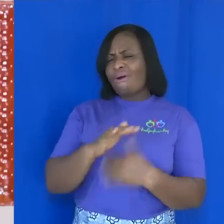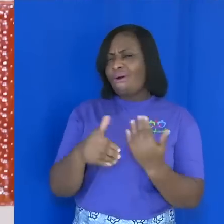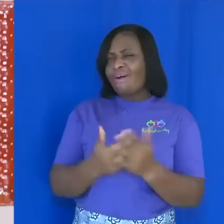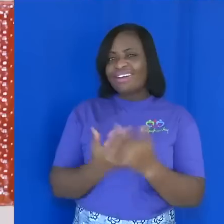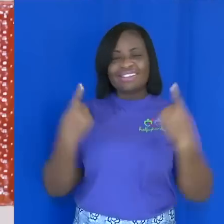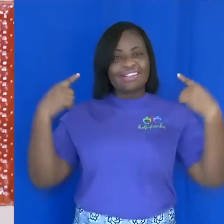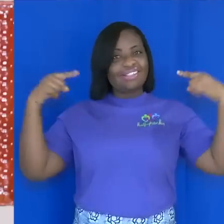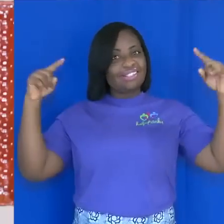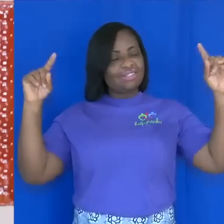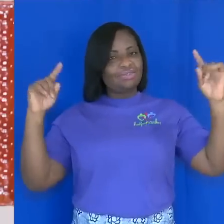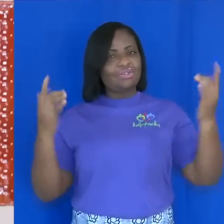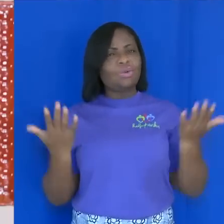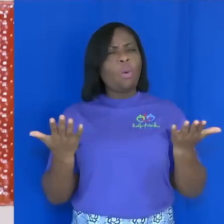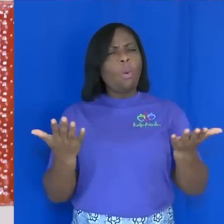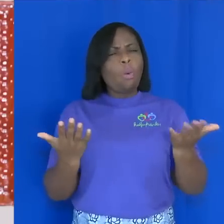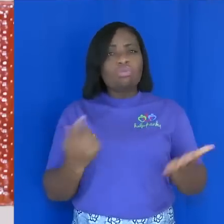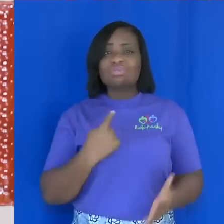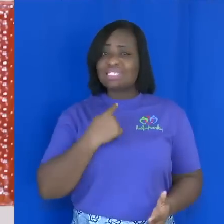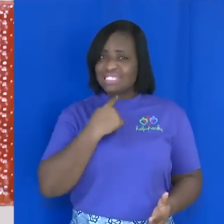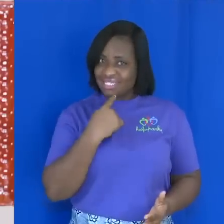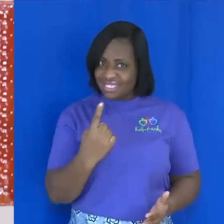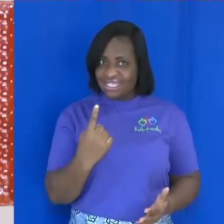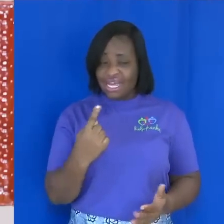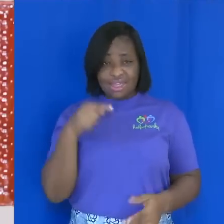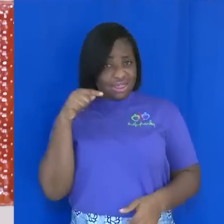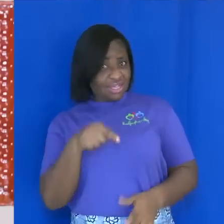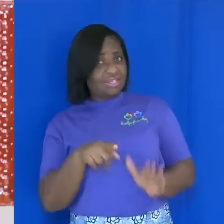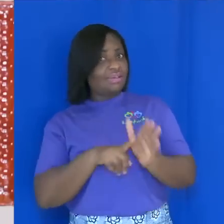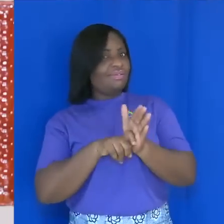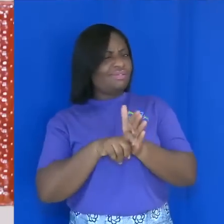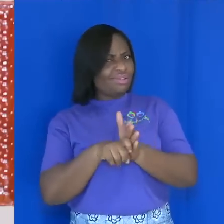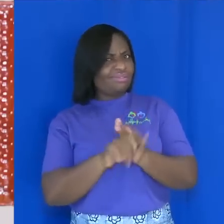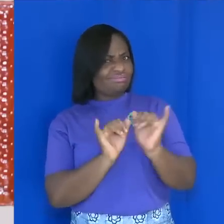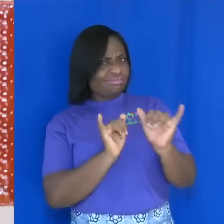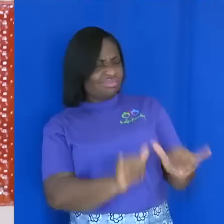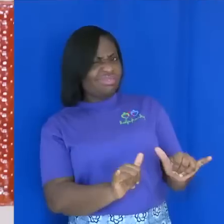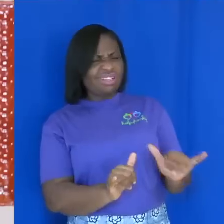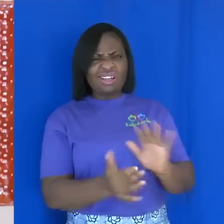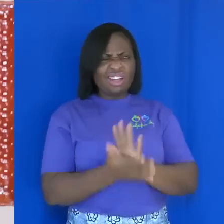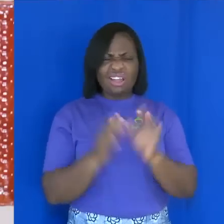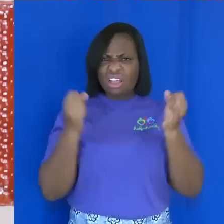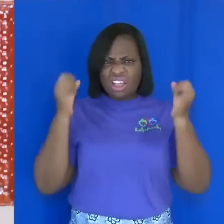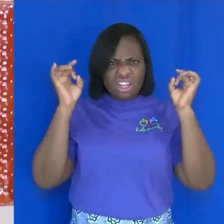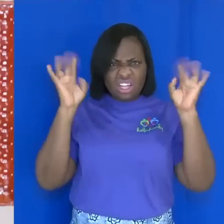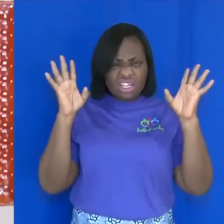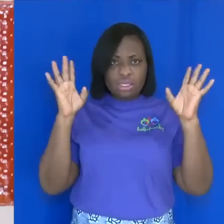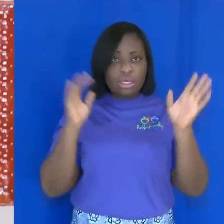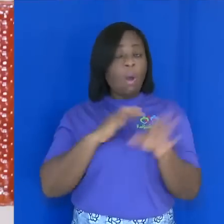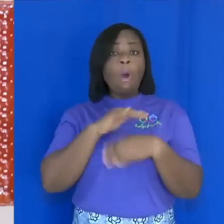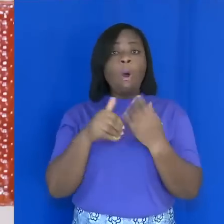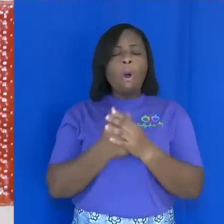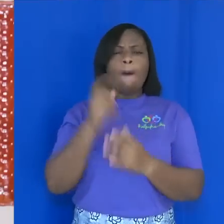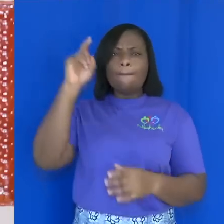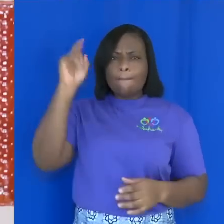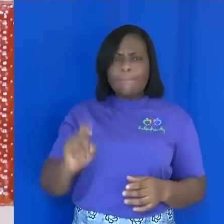successes, I'd like to reiterate that this virus remains something of a mystery, and we should always